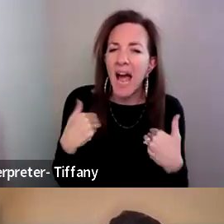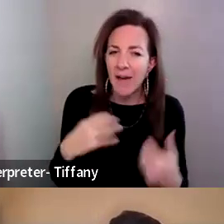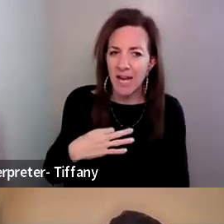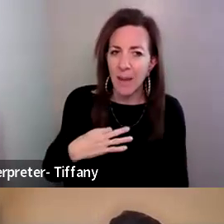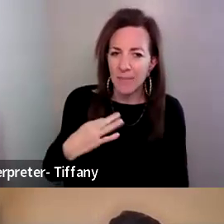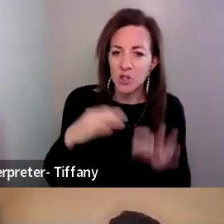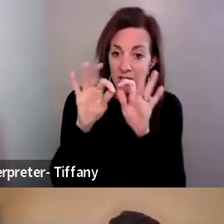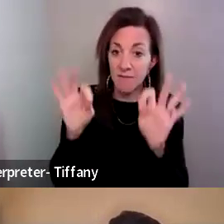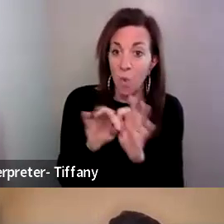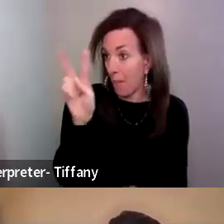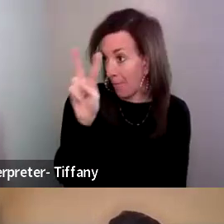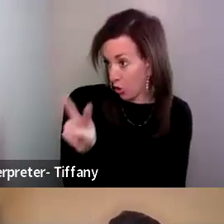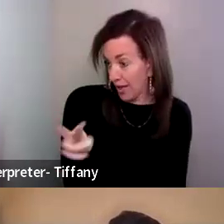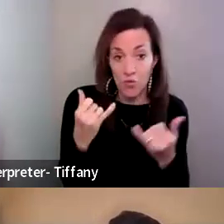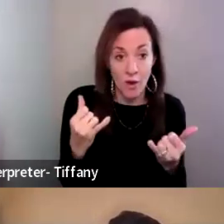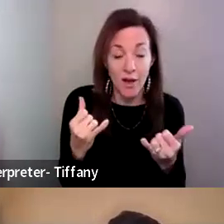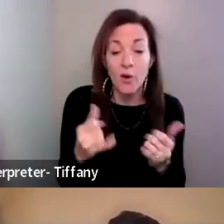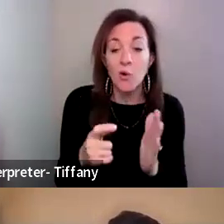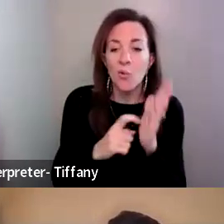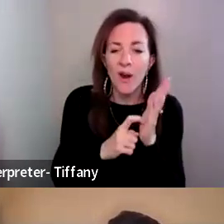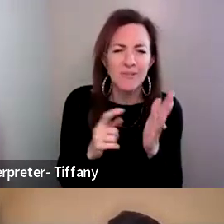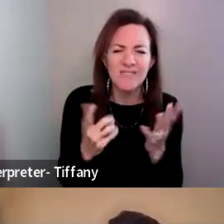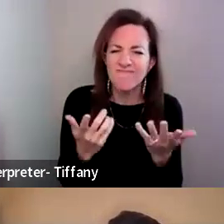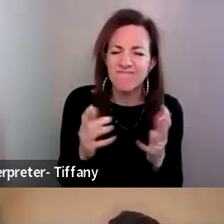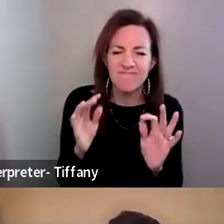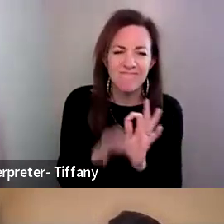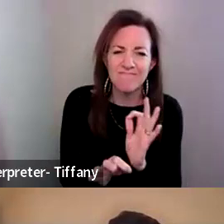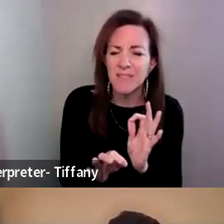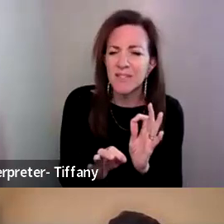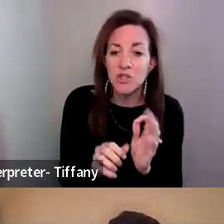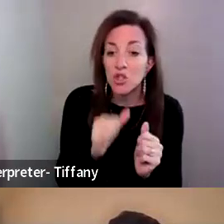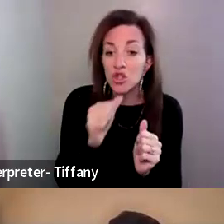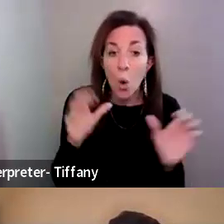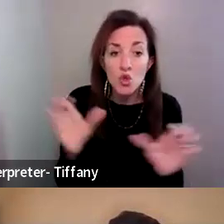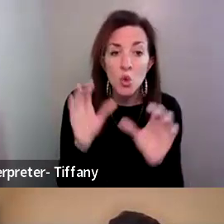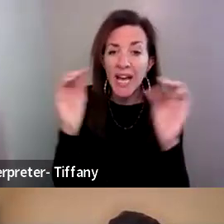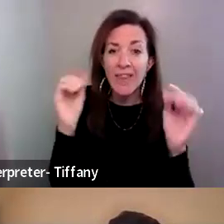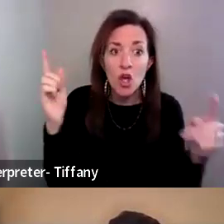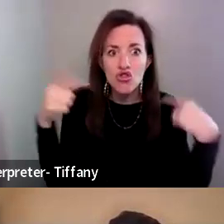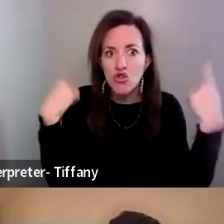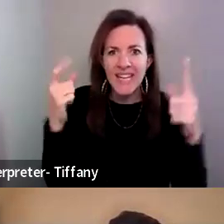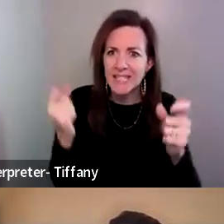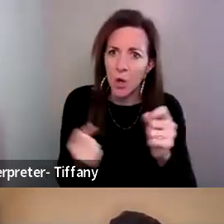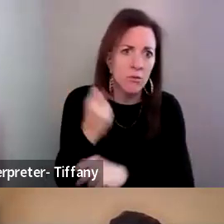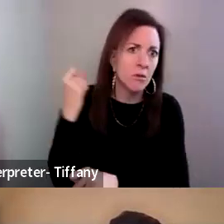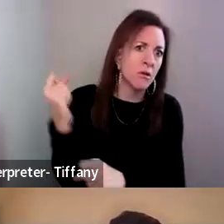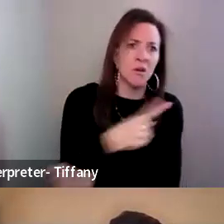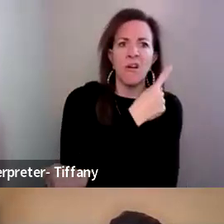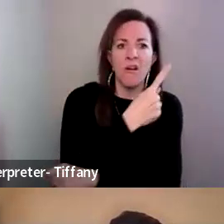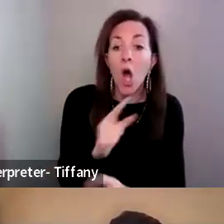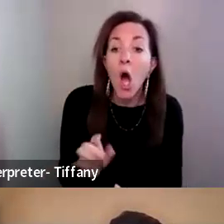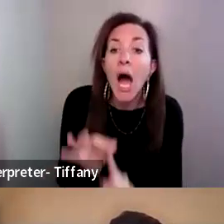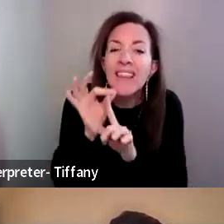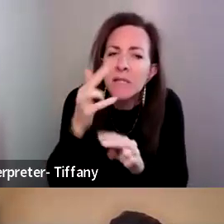application form in front of me. The requirements are really just don't do anything crazy or outrageous. I mean, unless it's